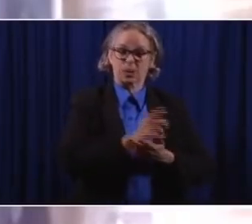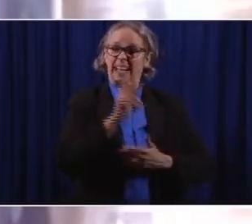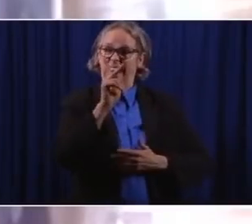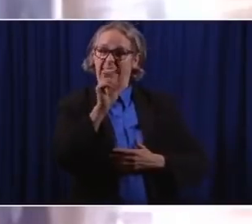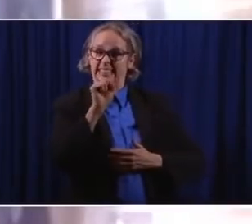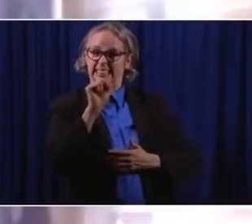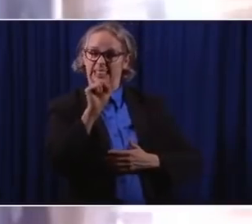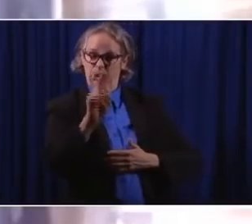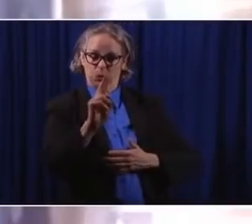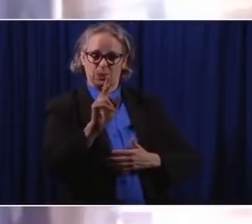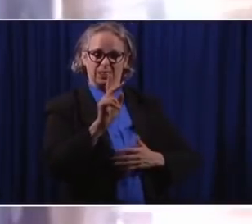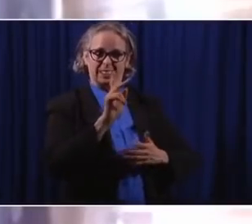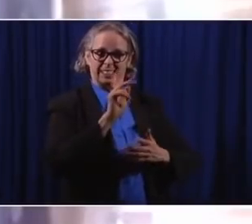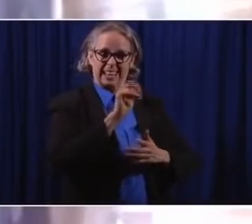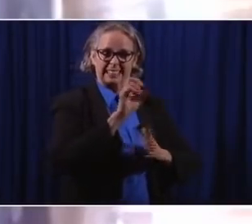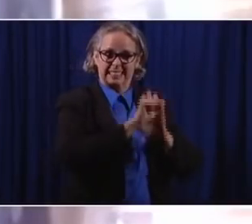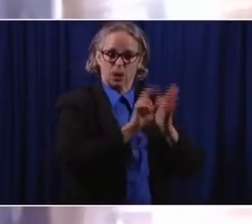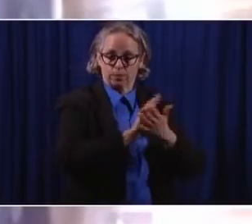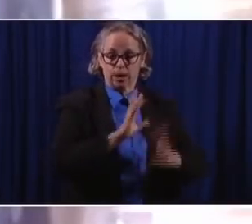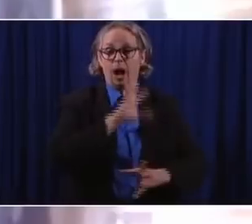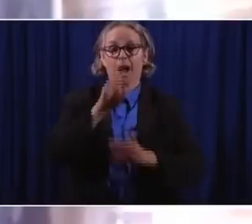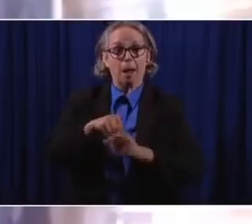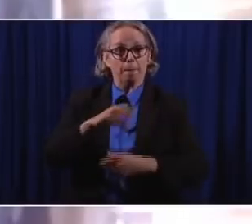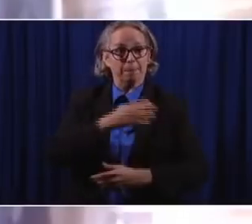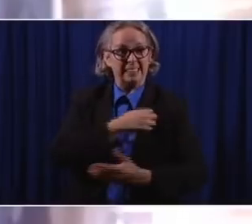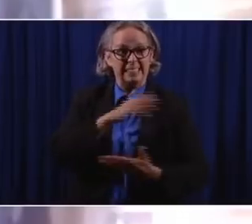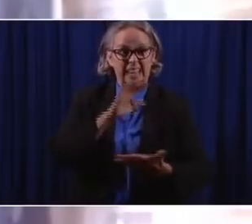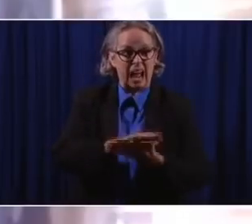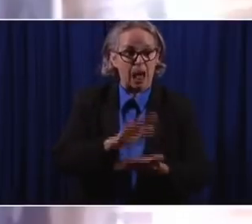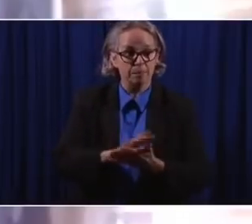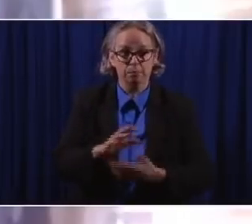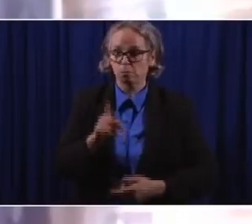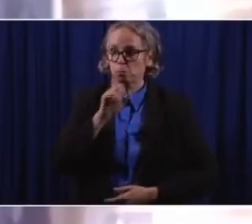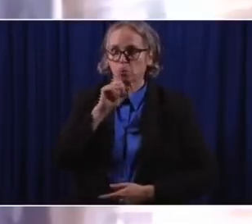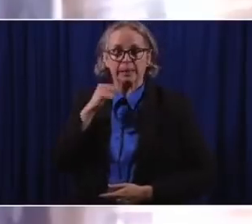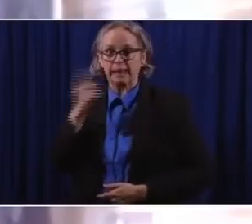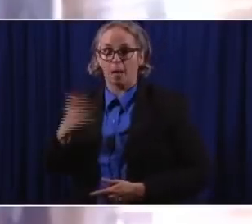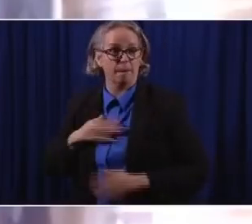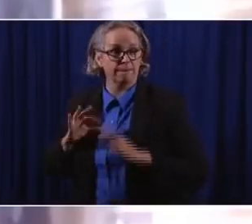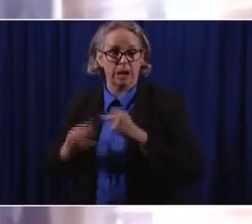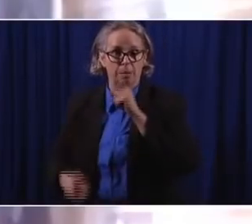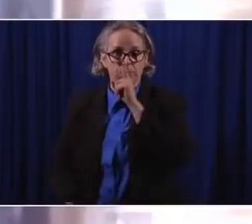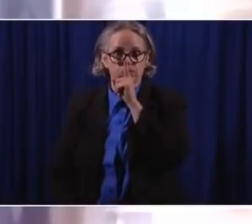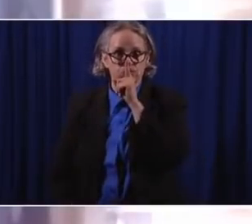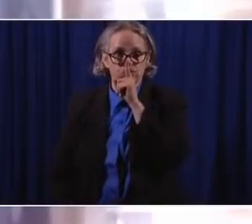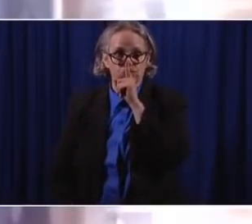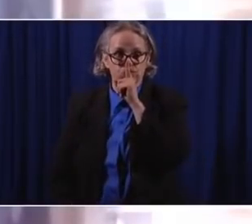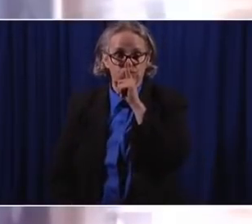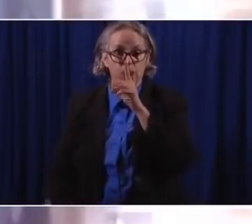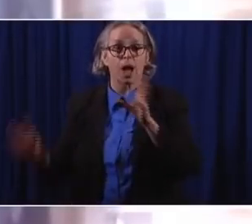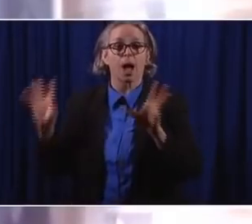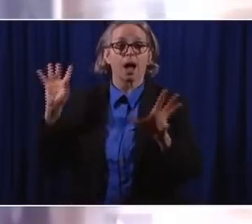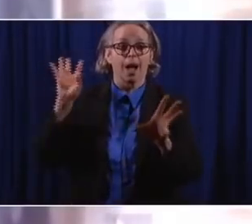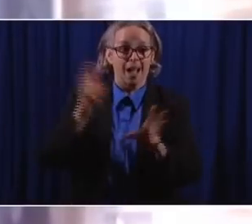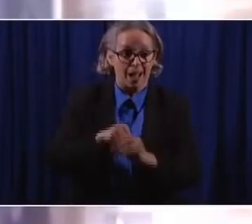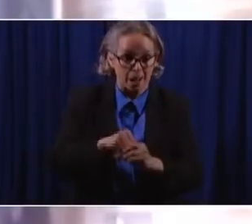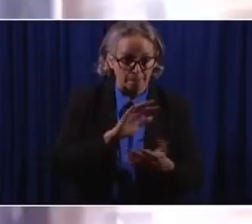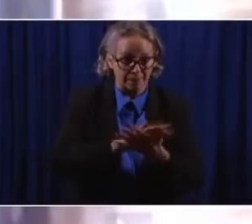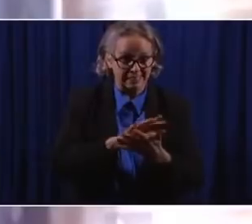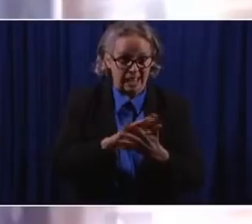my family. And when I did tell my family, I didn't tell my dad. And luckily, he wasn't even in the country when I graduated from the police academy, so that was